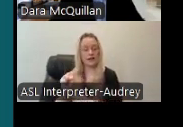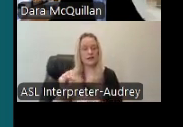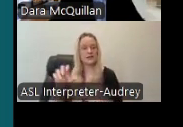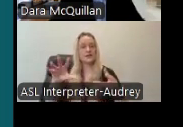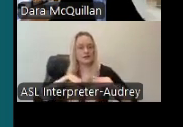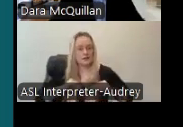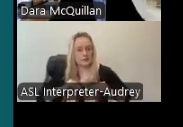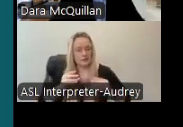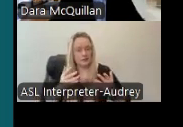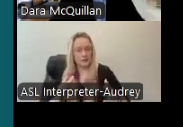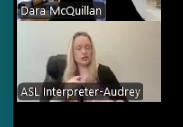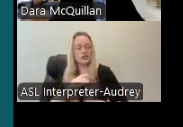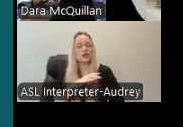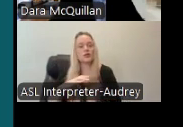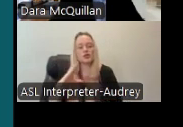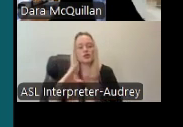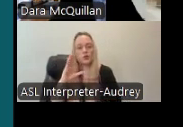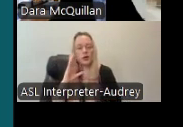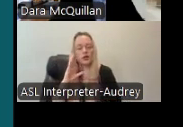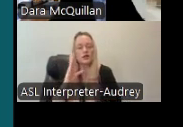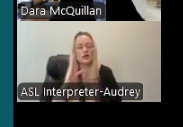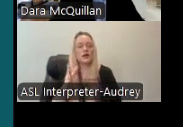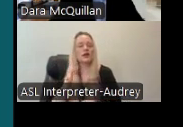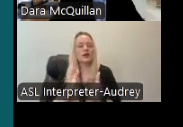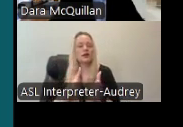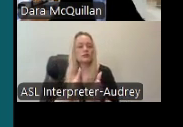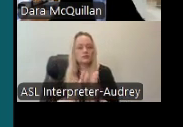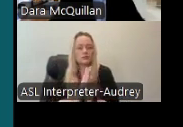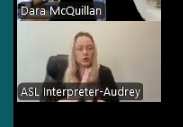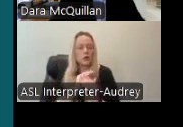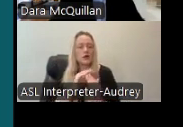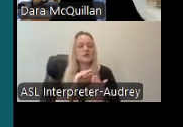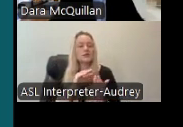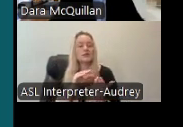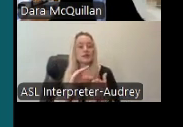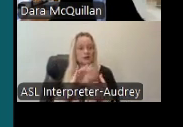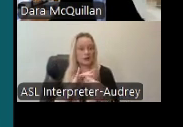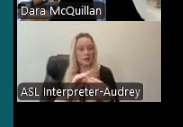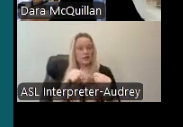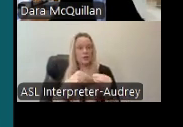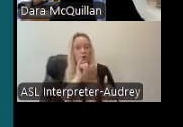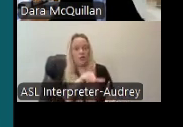accepted, the Commission will solicit comments on that draft document as well.